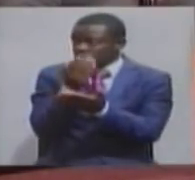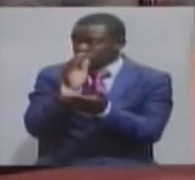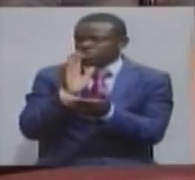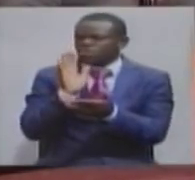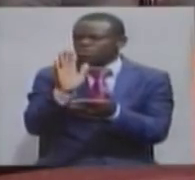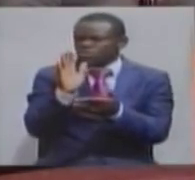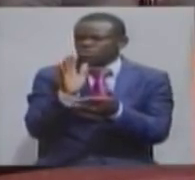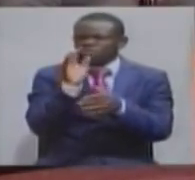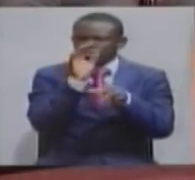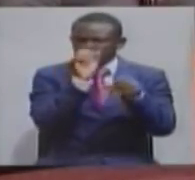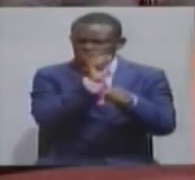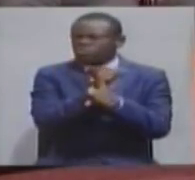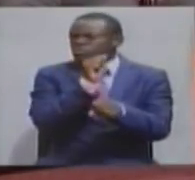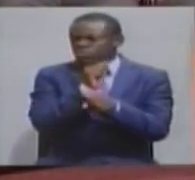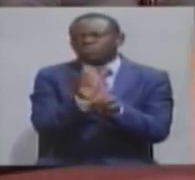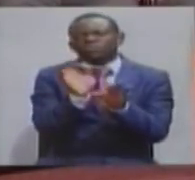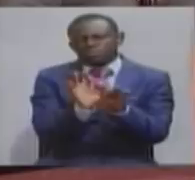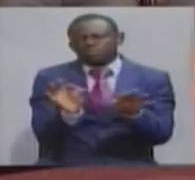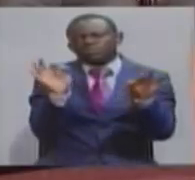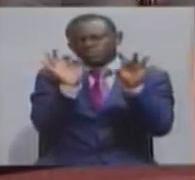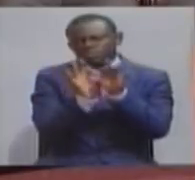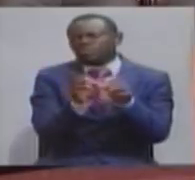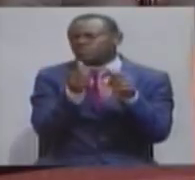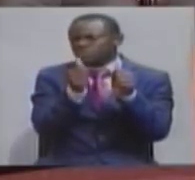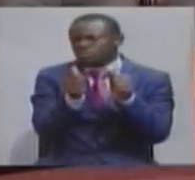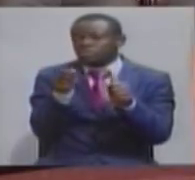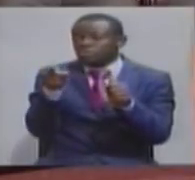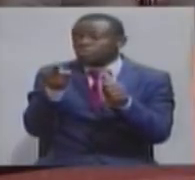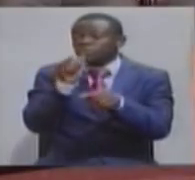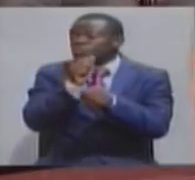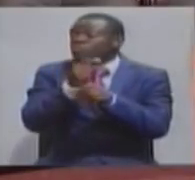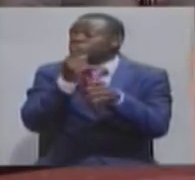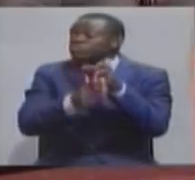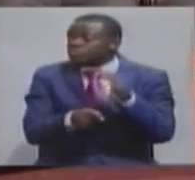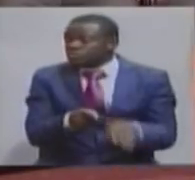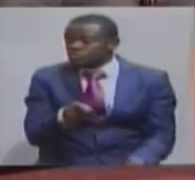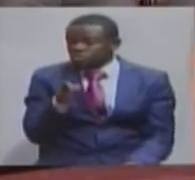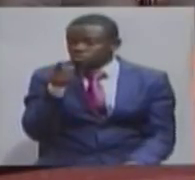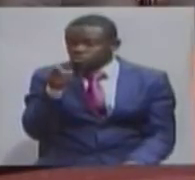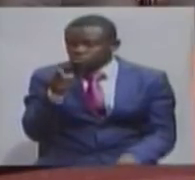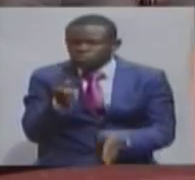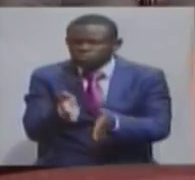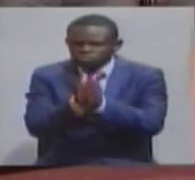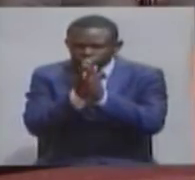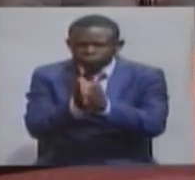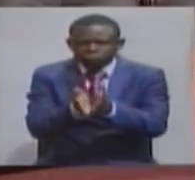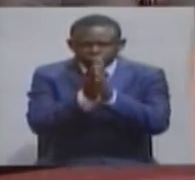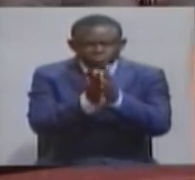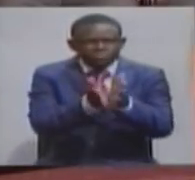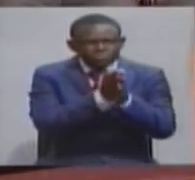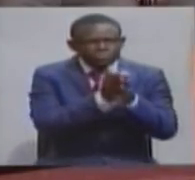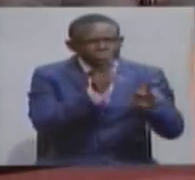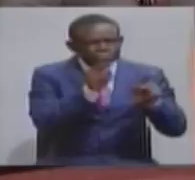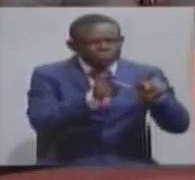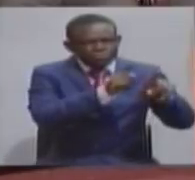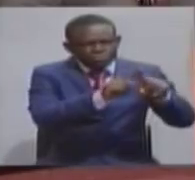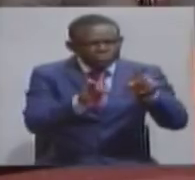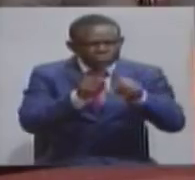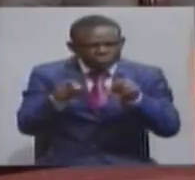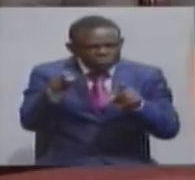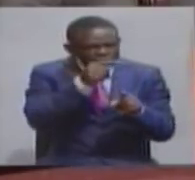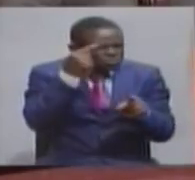the views of the various players on what should be contained in the so-called dialogue. Which Zambians couldn't